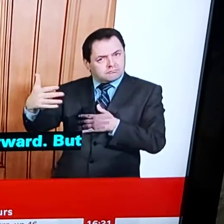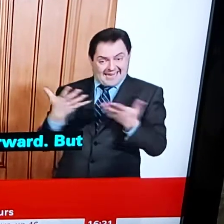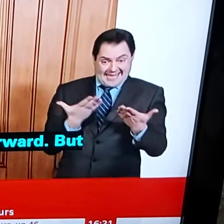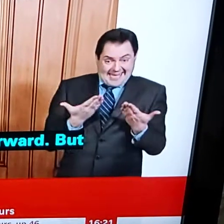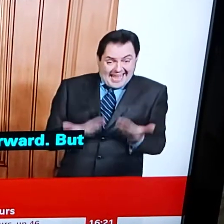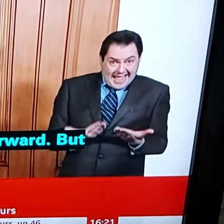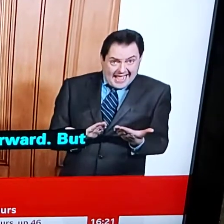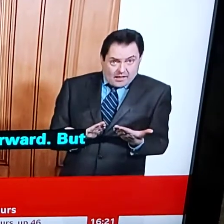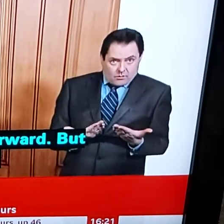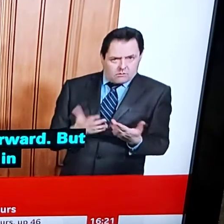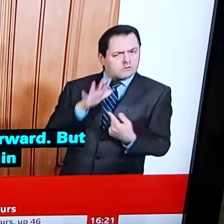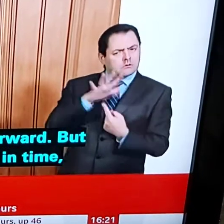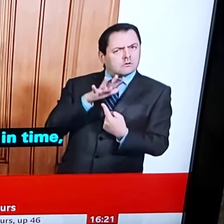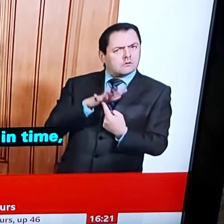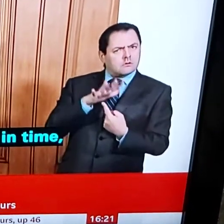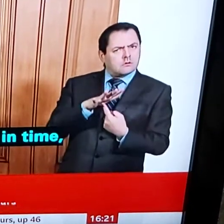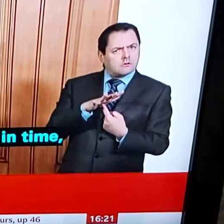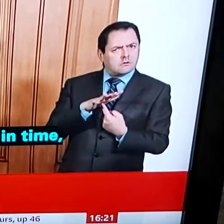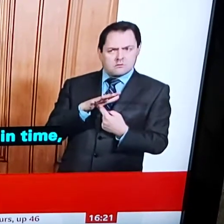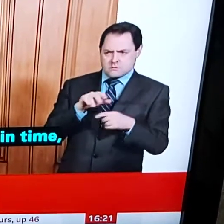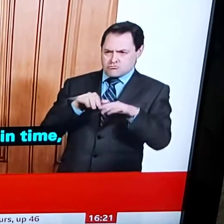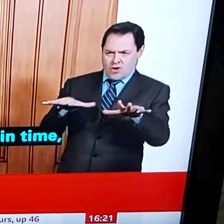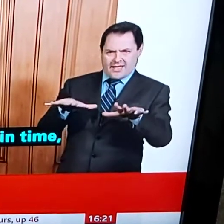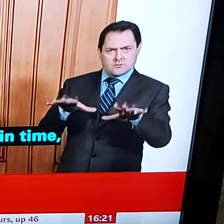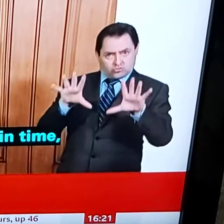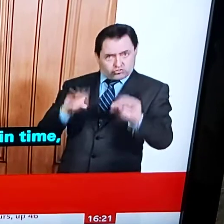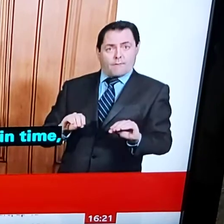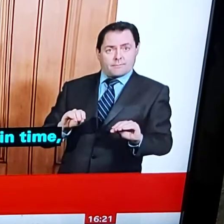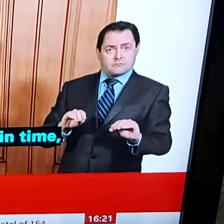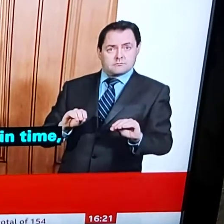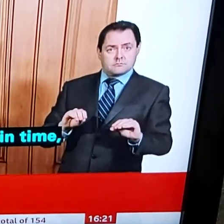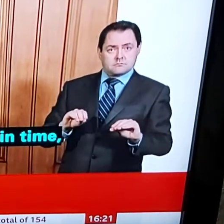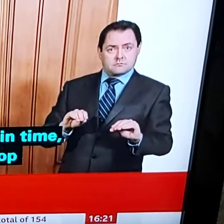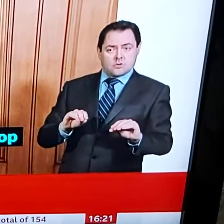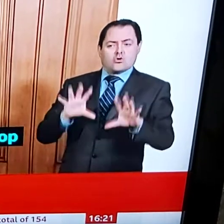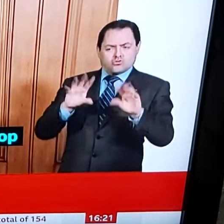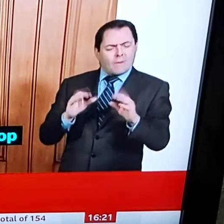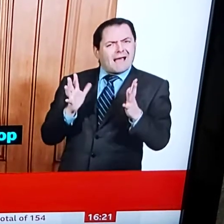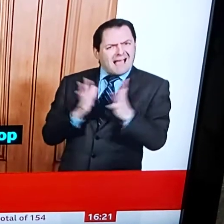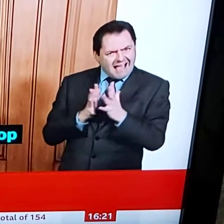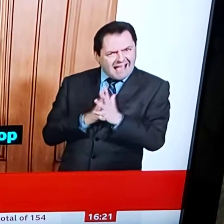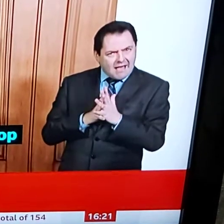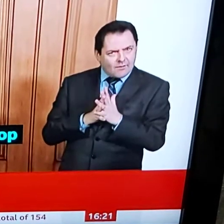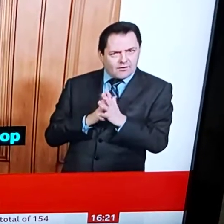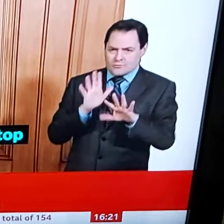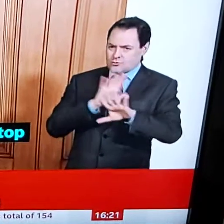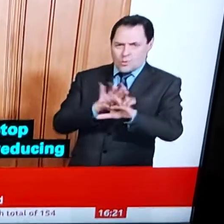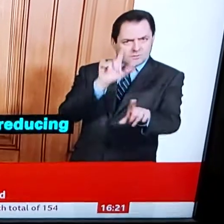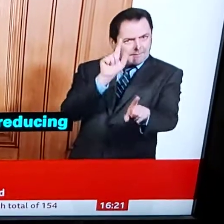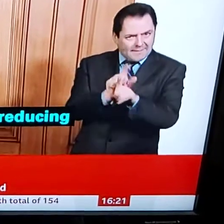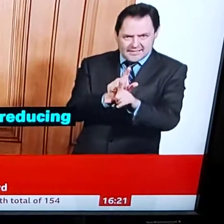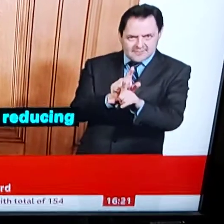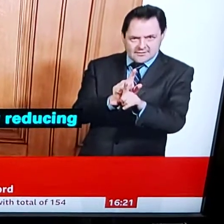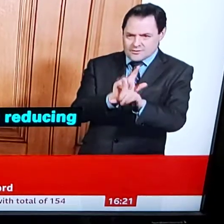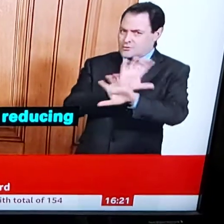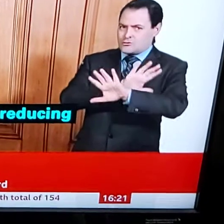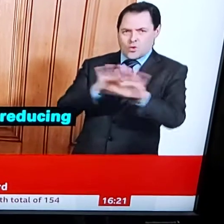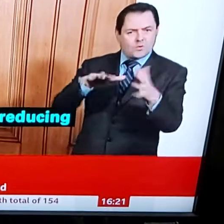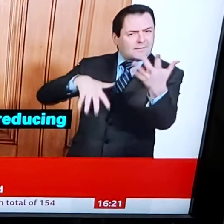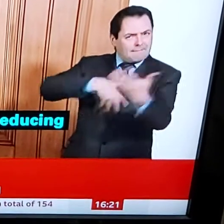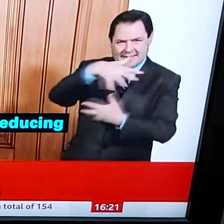objective is to stop the spread of the virus by reducing our contact with each other and maintaining social distance. And